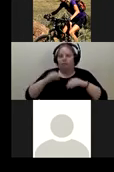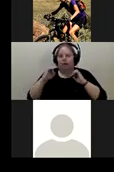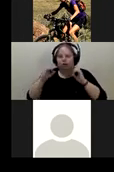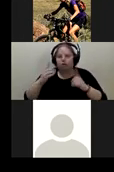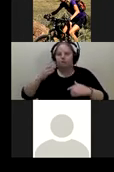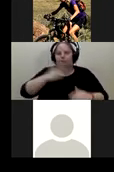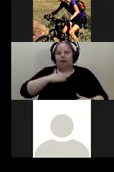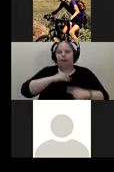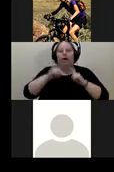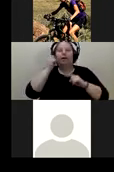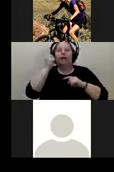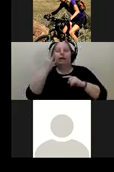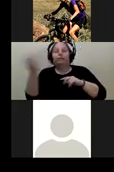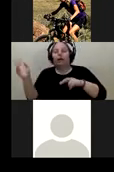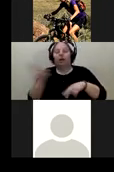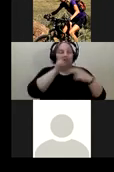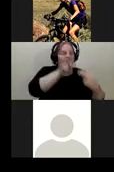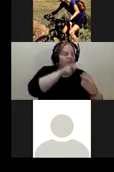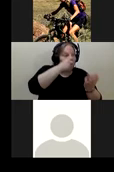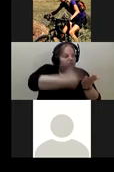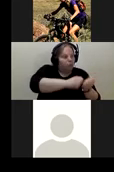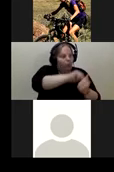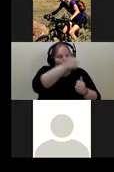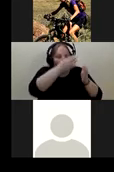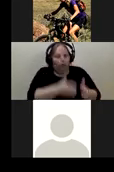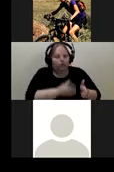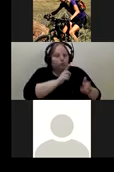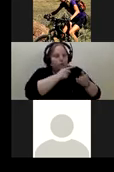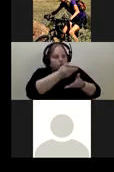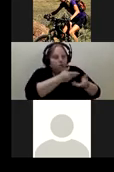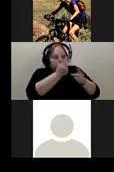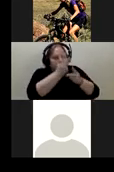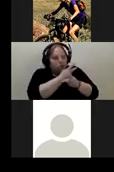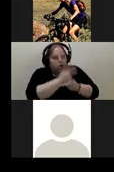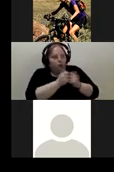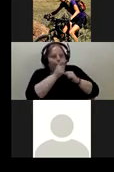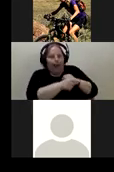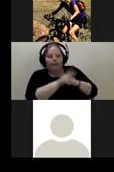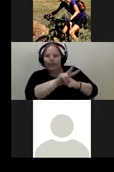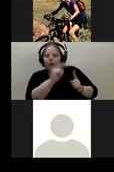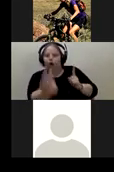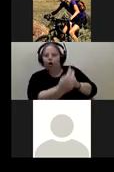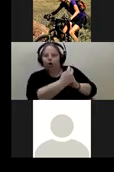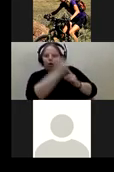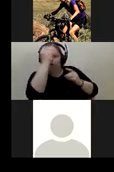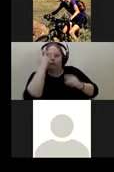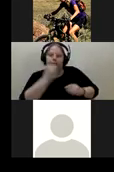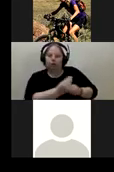But if I turn to somebody else and work something through with them, I'm getting their whole